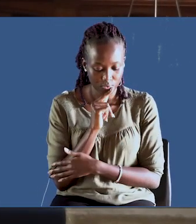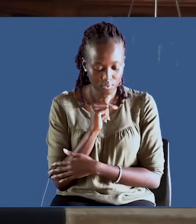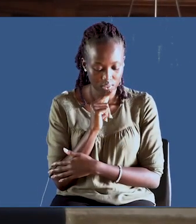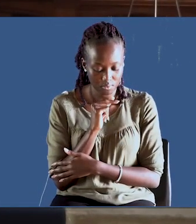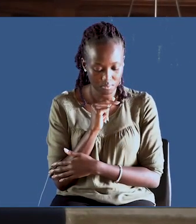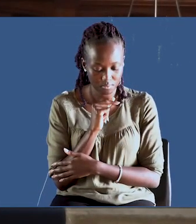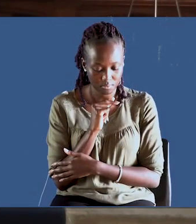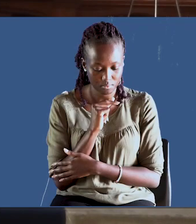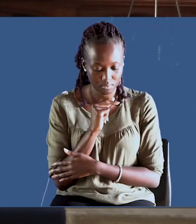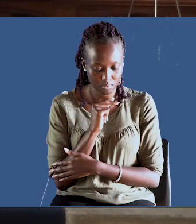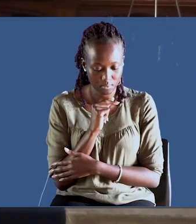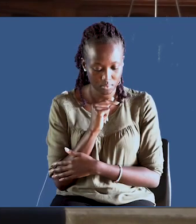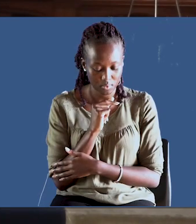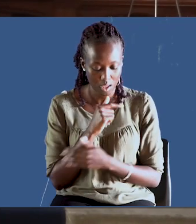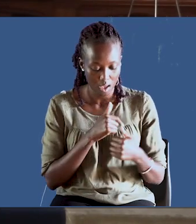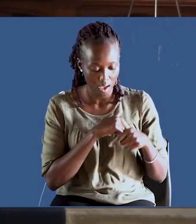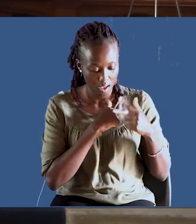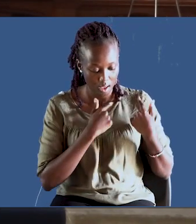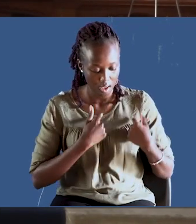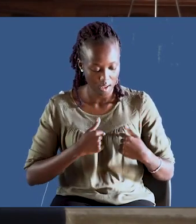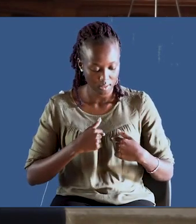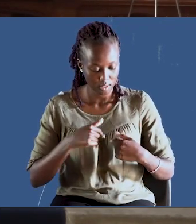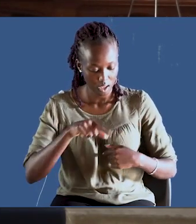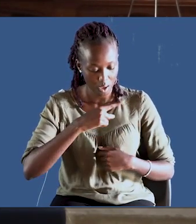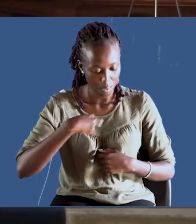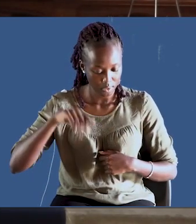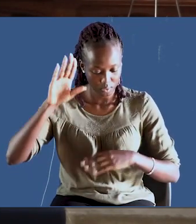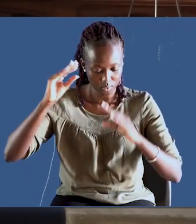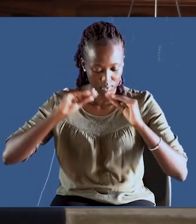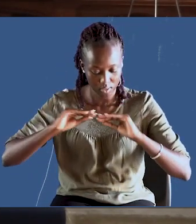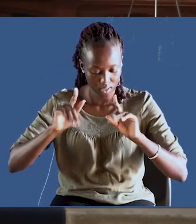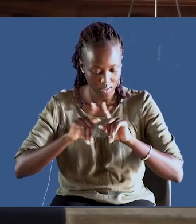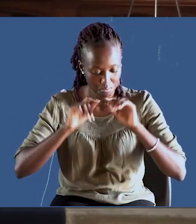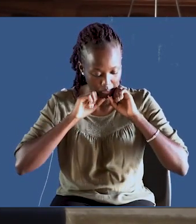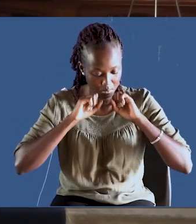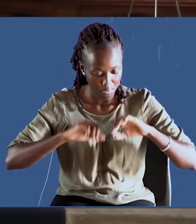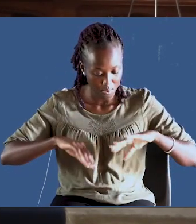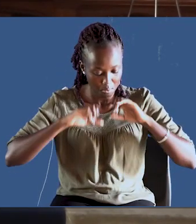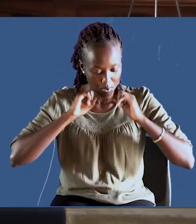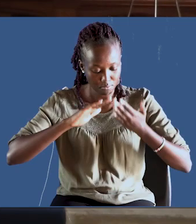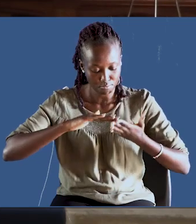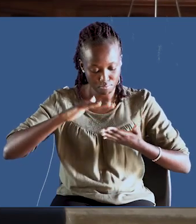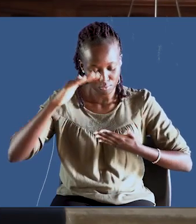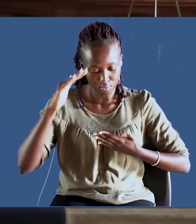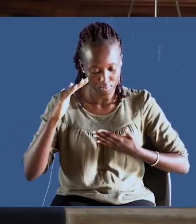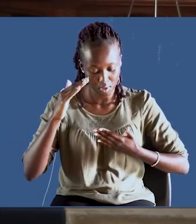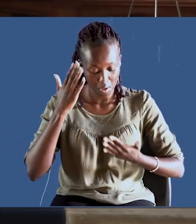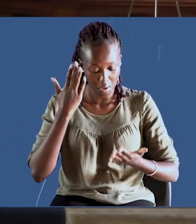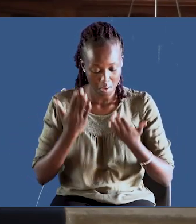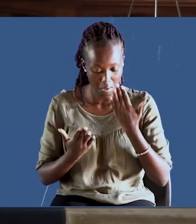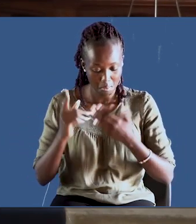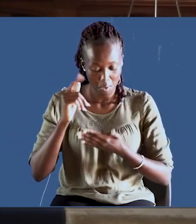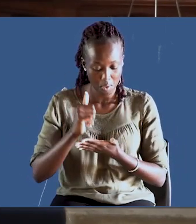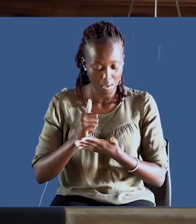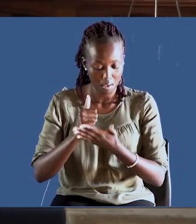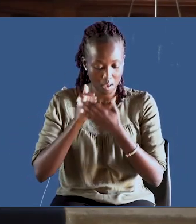Father, speak to our hearts. Bless us more and more, even from this sharing. May you